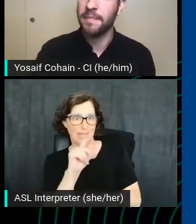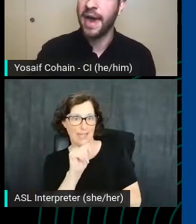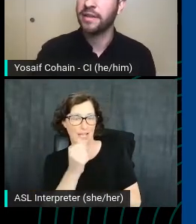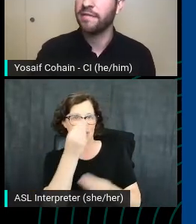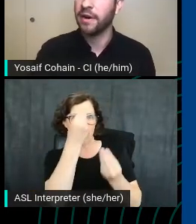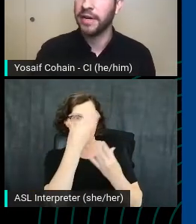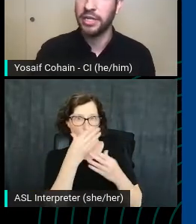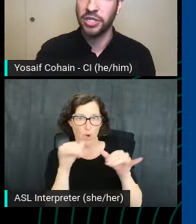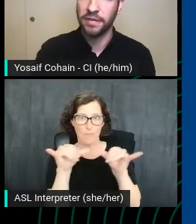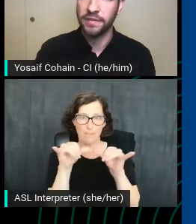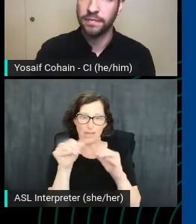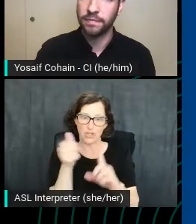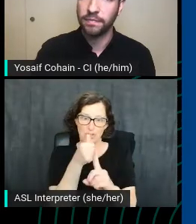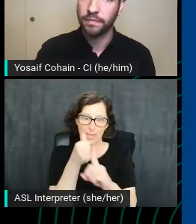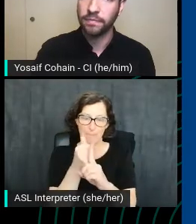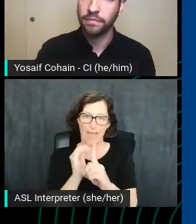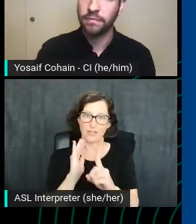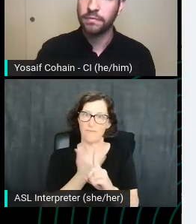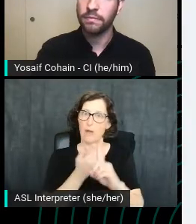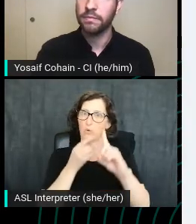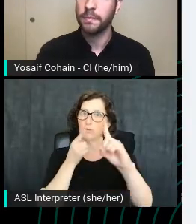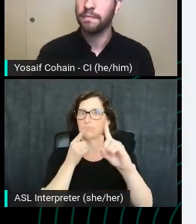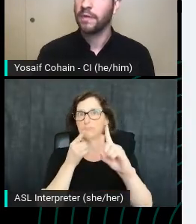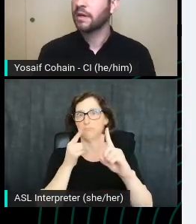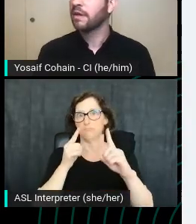the impact of our initiatives.